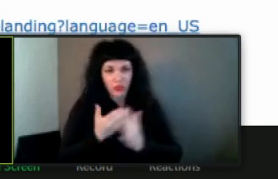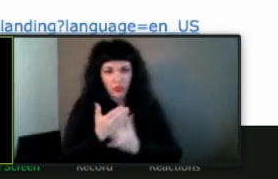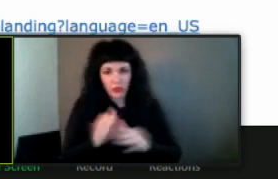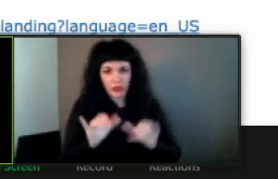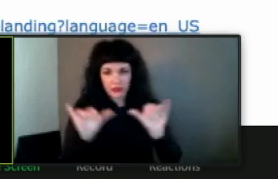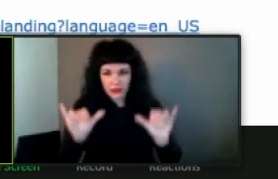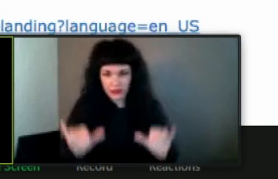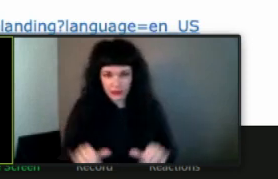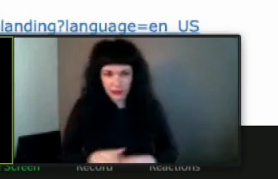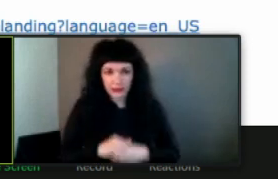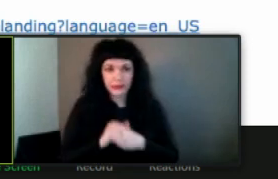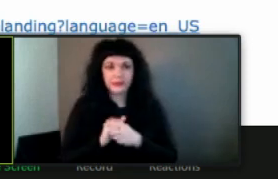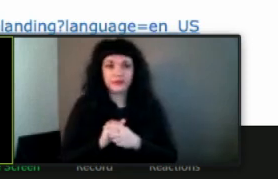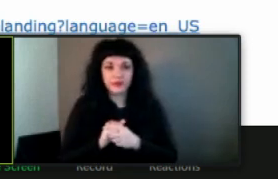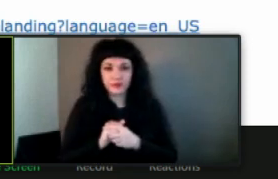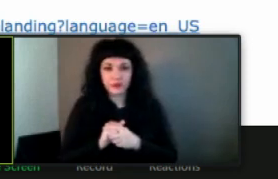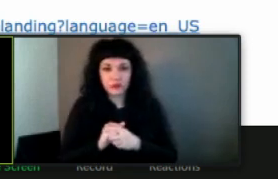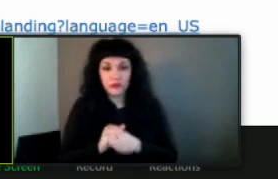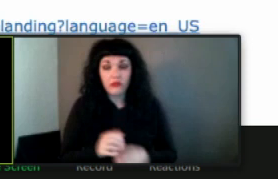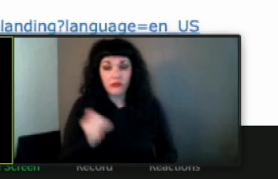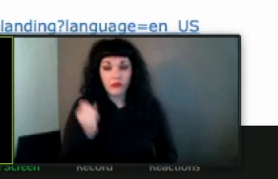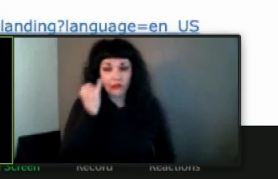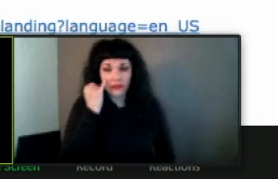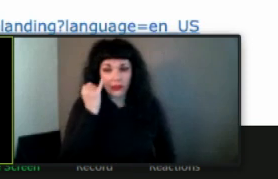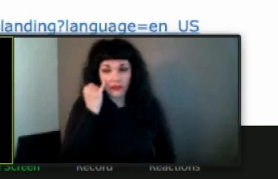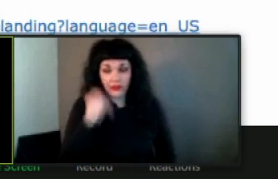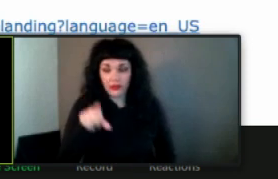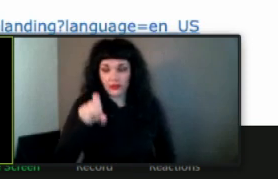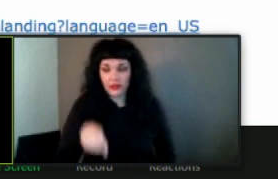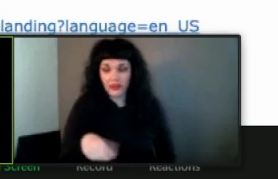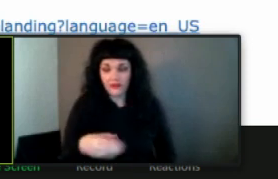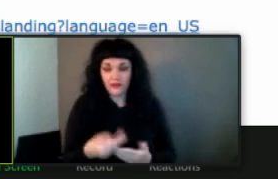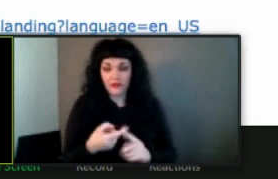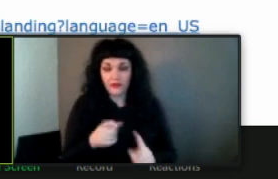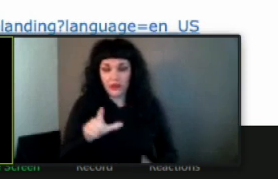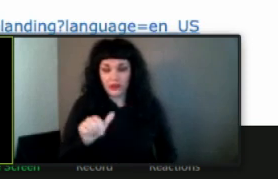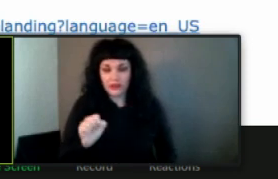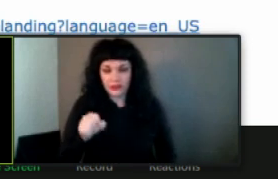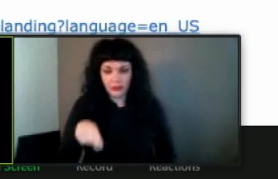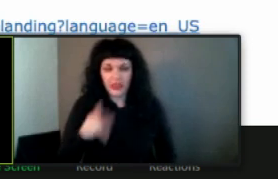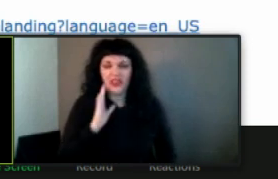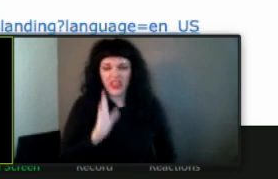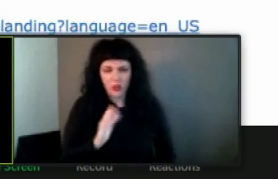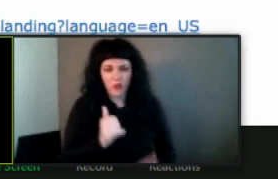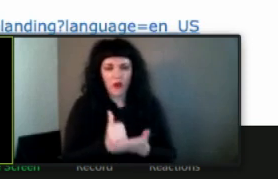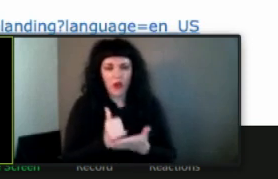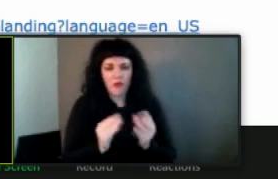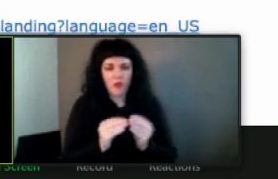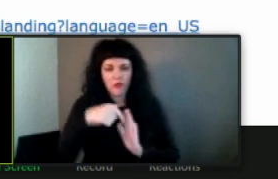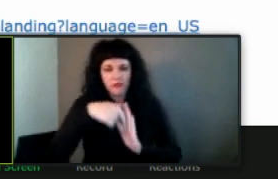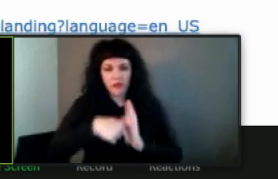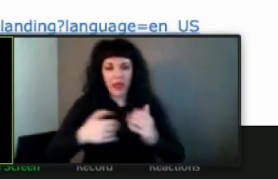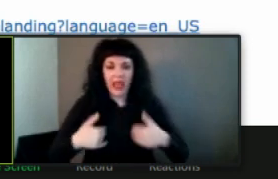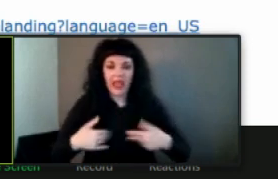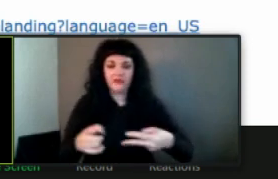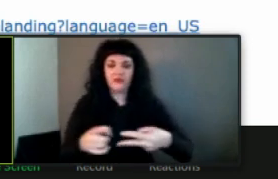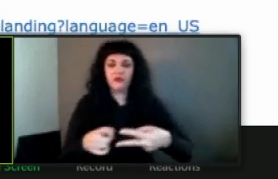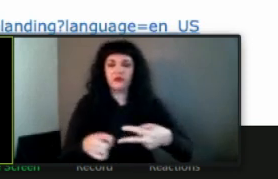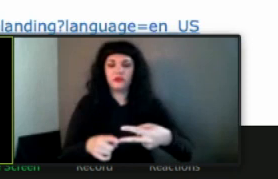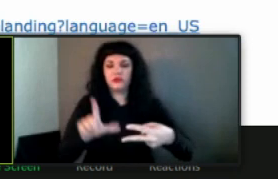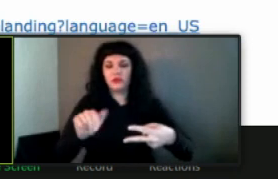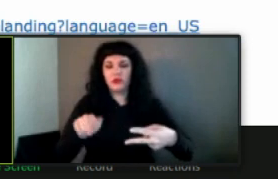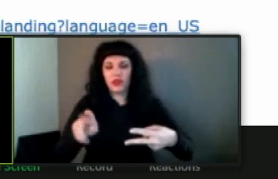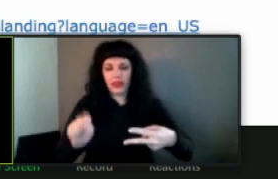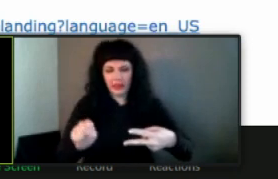that do LSP, they take it another step further. And the two links are listed. You can be a MDHS